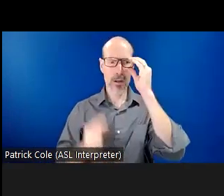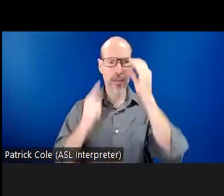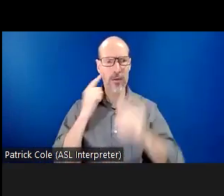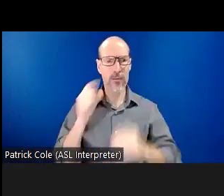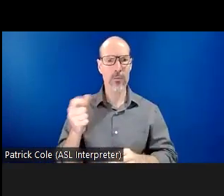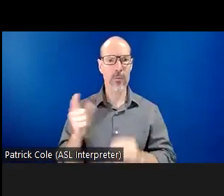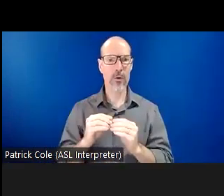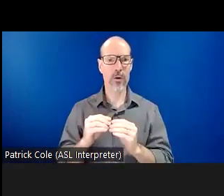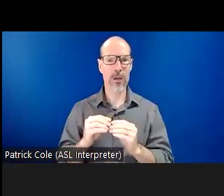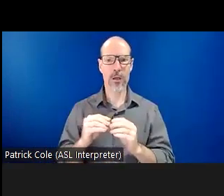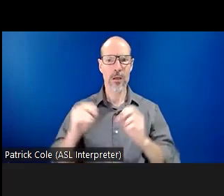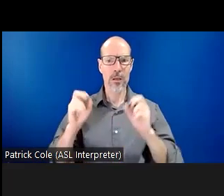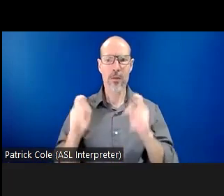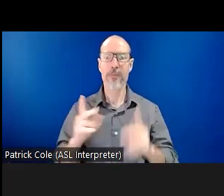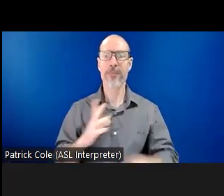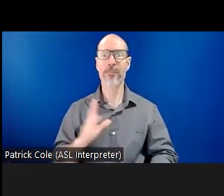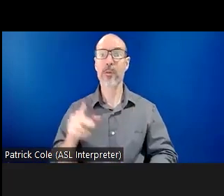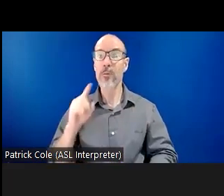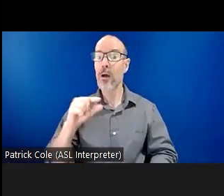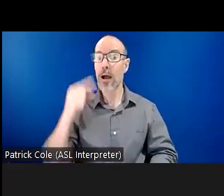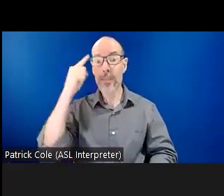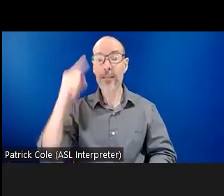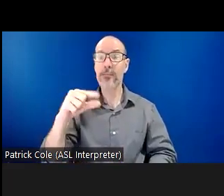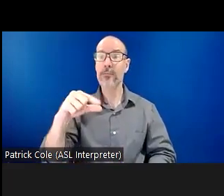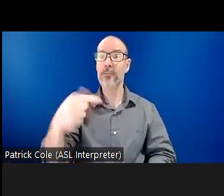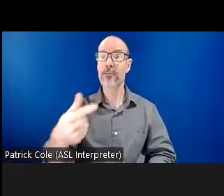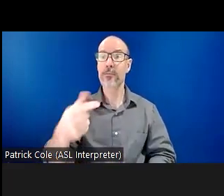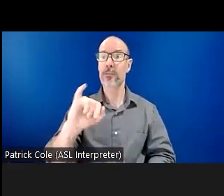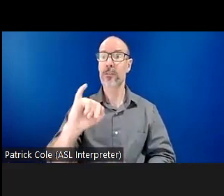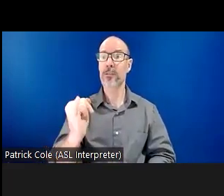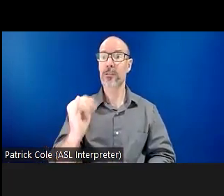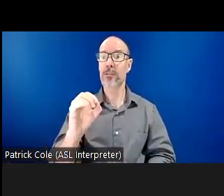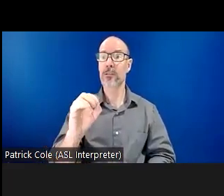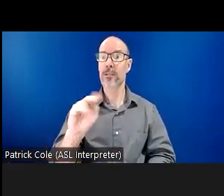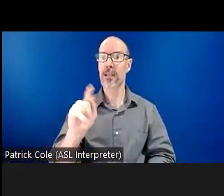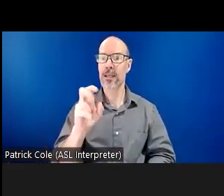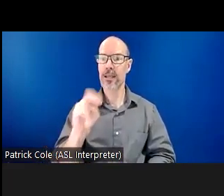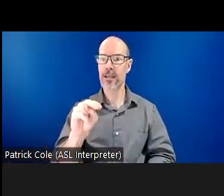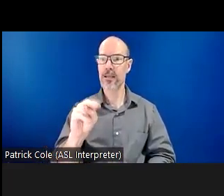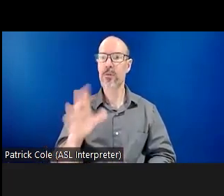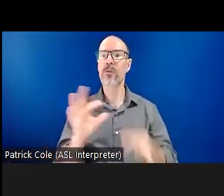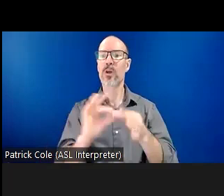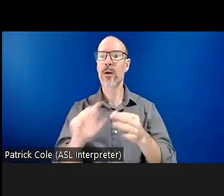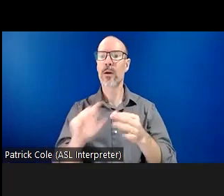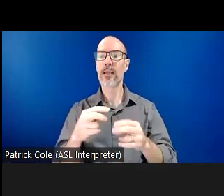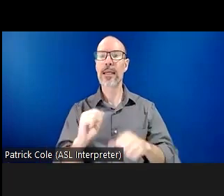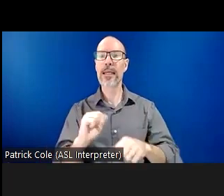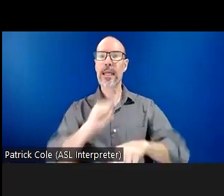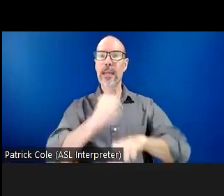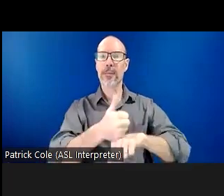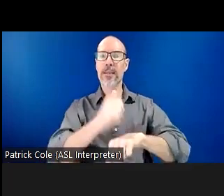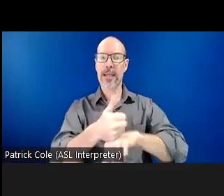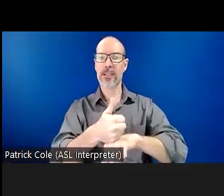is okay. I think, Jonathan, I'm going to hand it over to you, and we're going to talk about implementation grants.